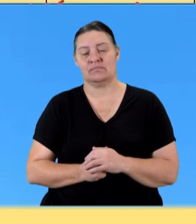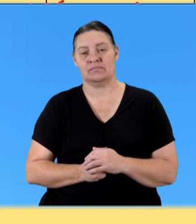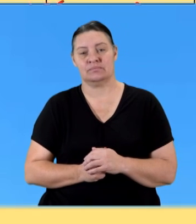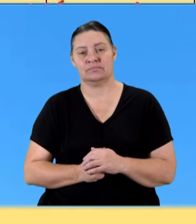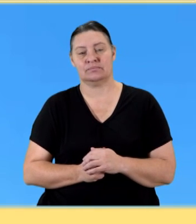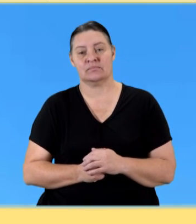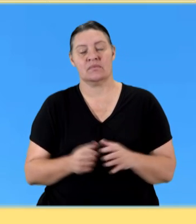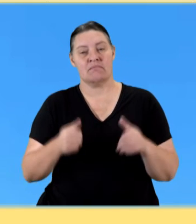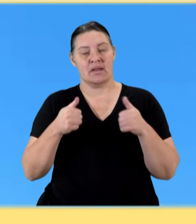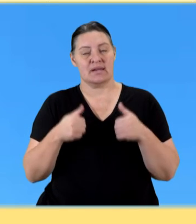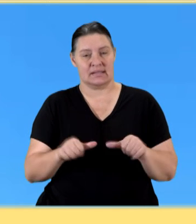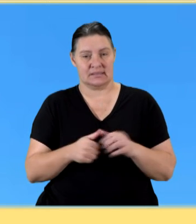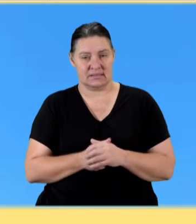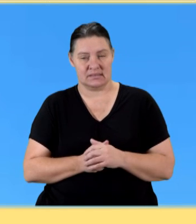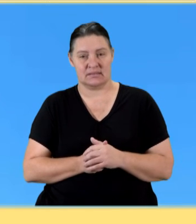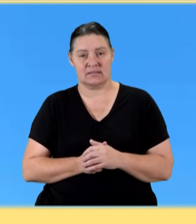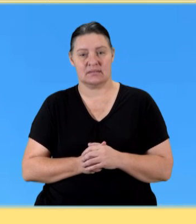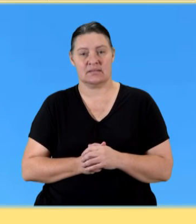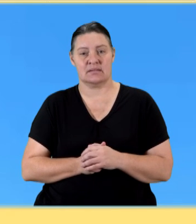go on to the next.